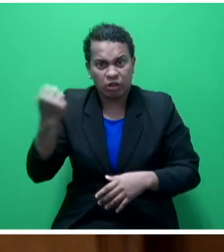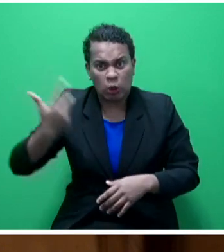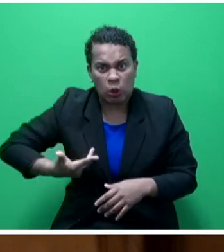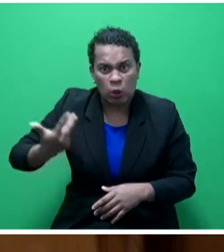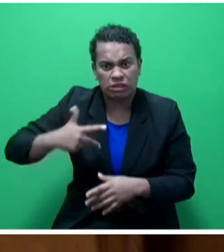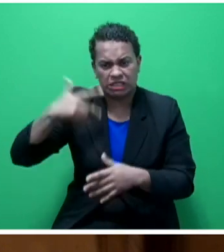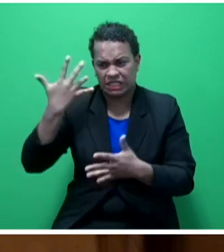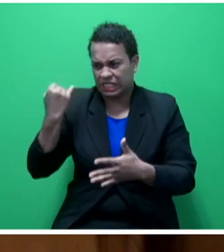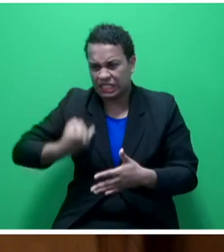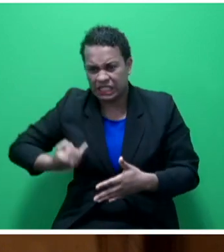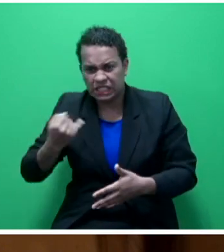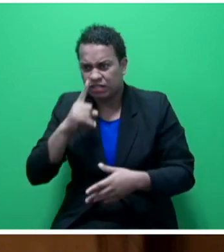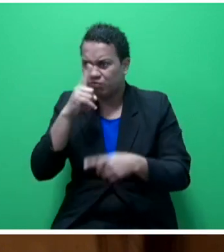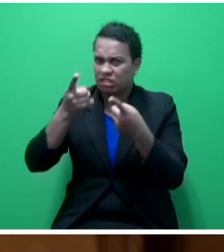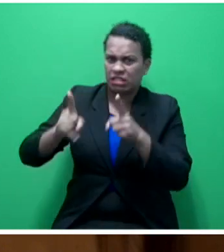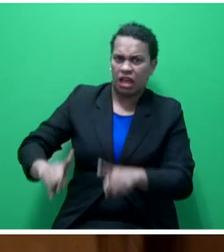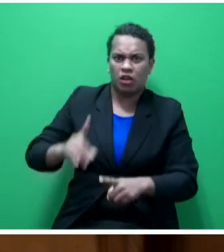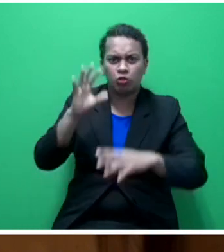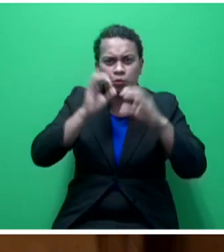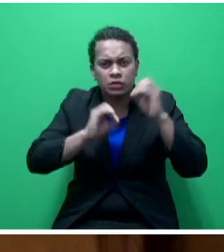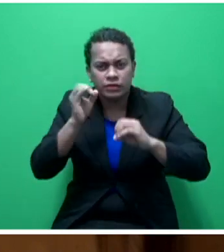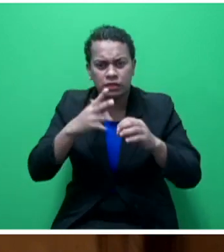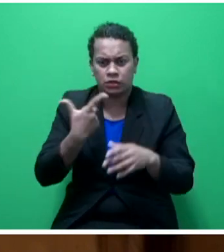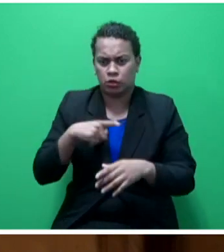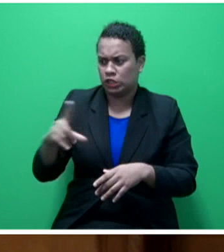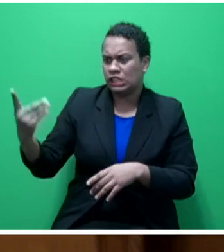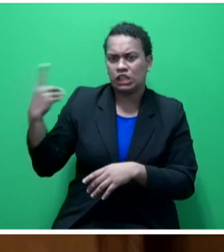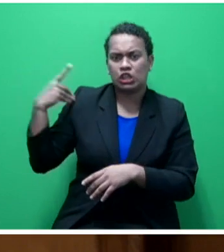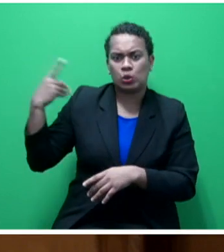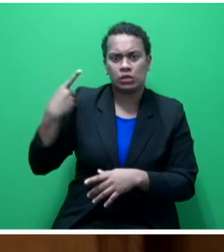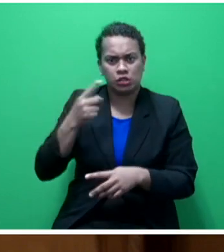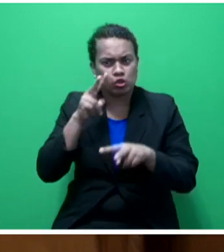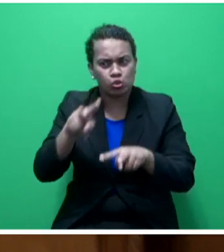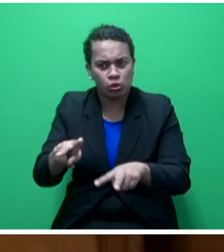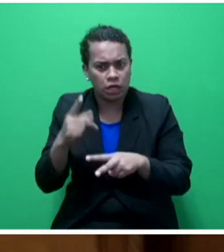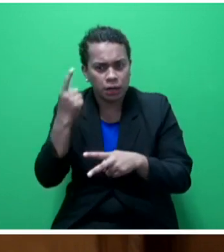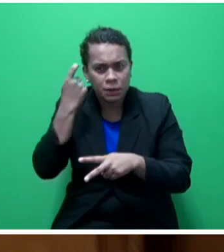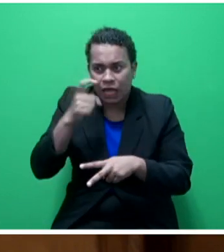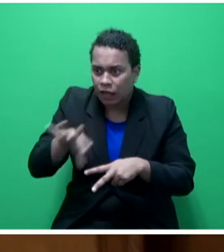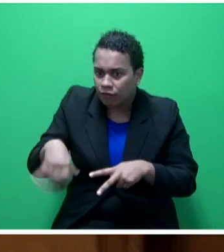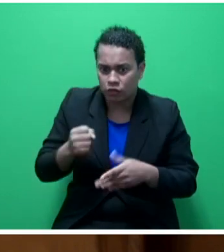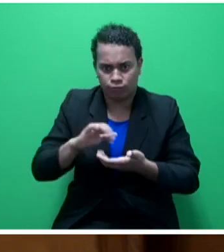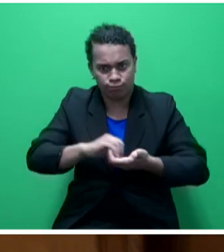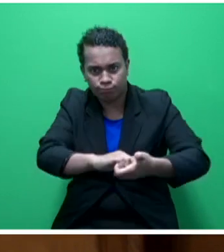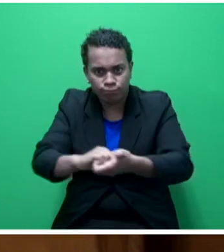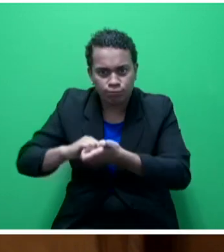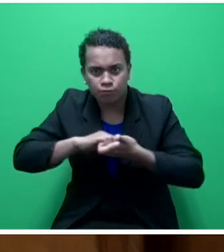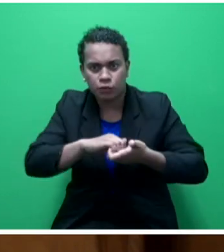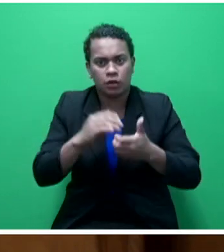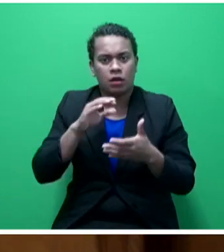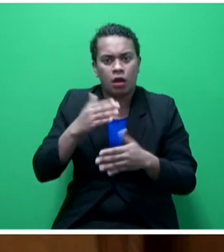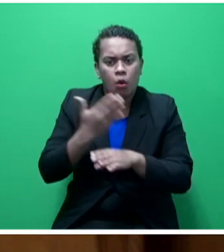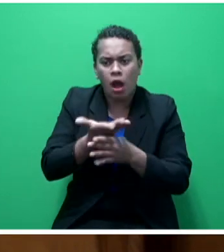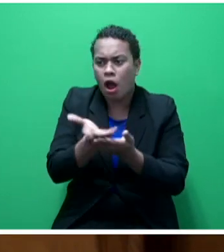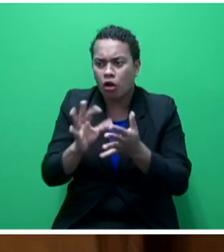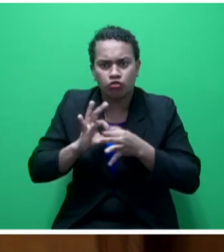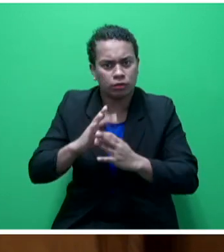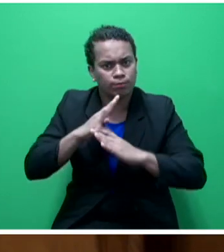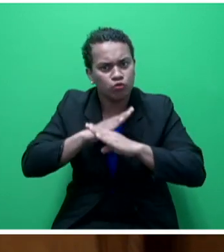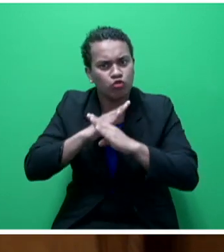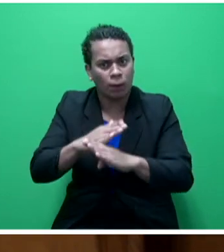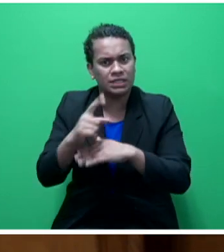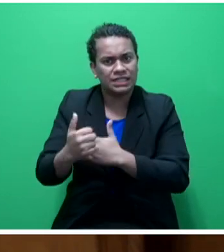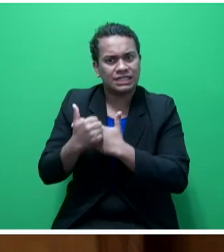Pacific observers in line of their duty, calls for consolidated efforts. Such efforts would include